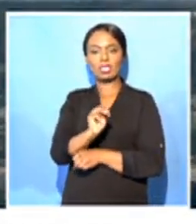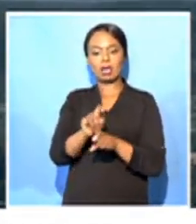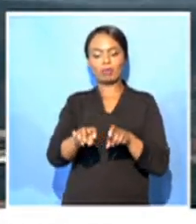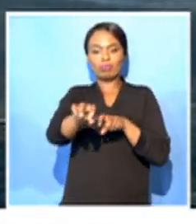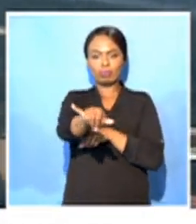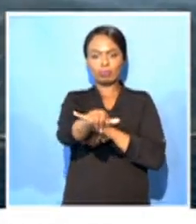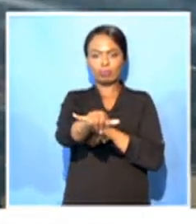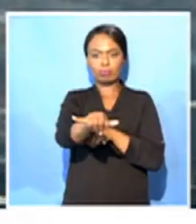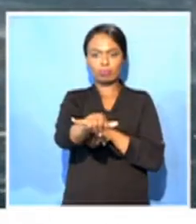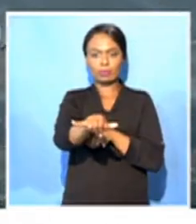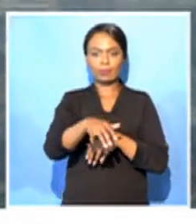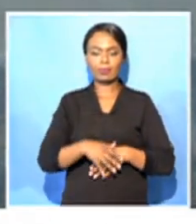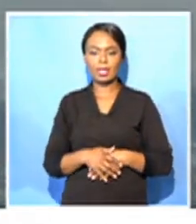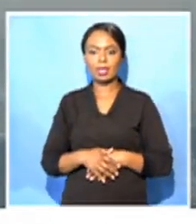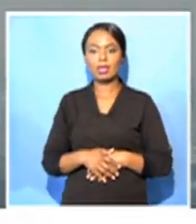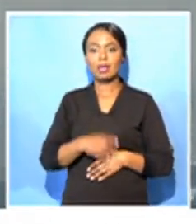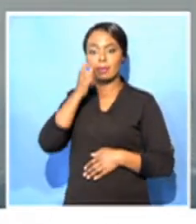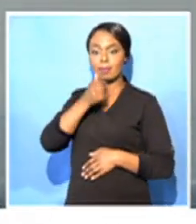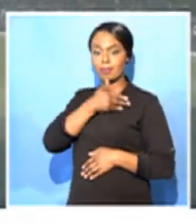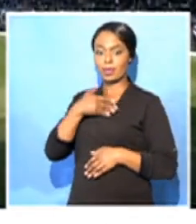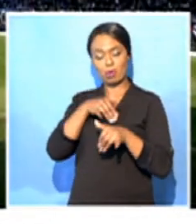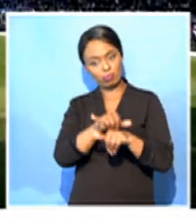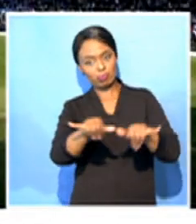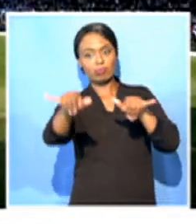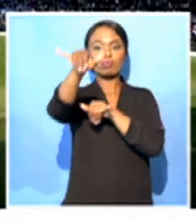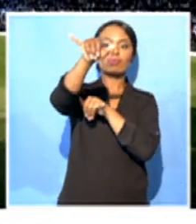from each other. Ladies and gentlemen, the Silver Falcons.